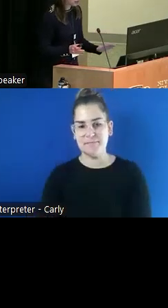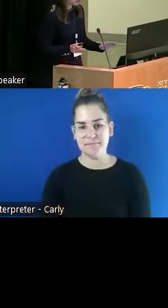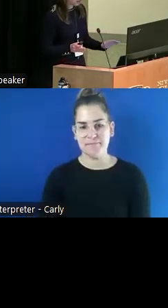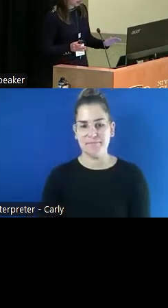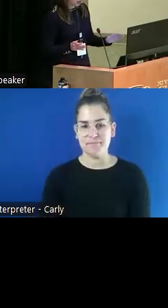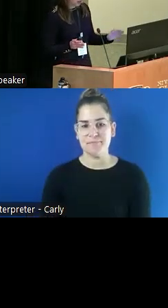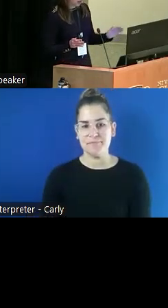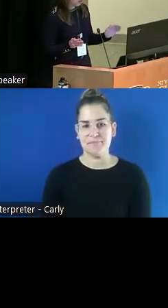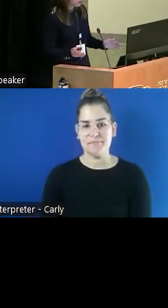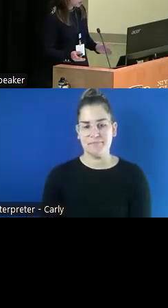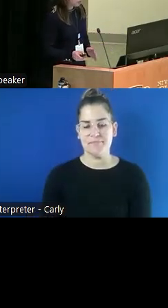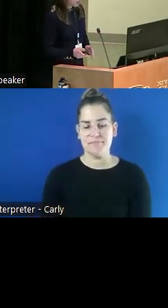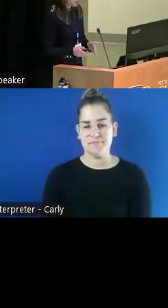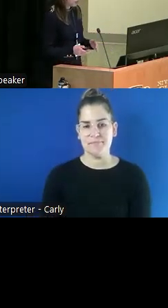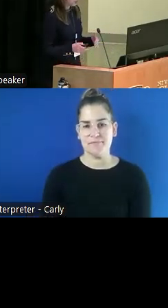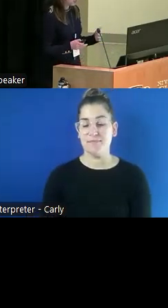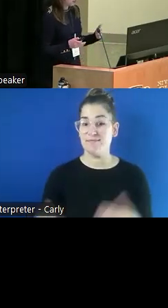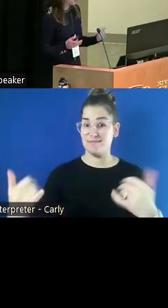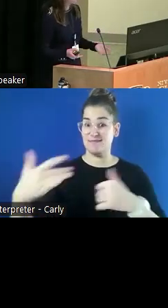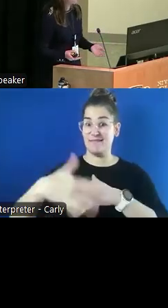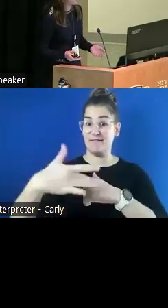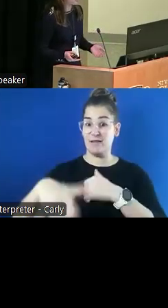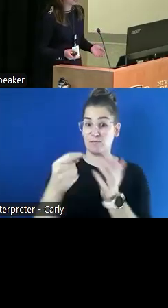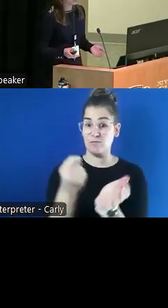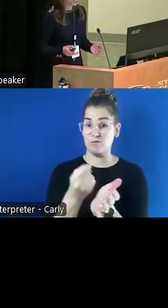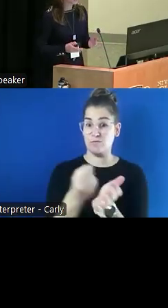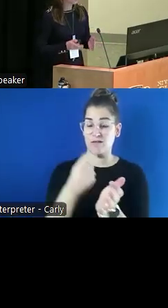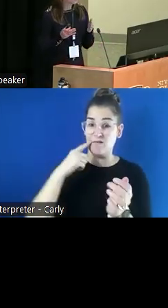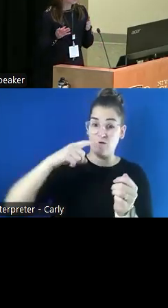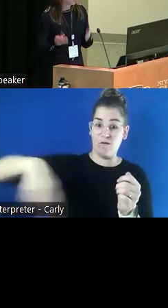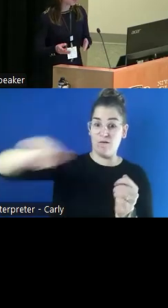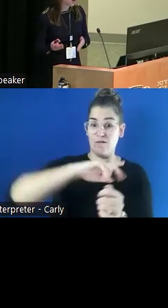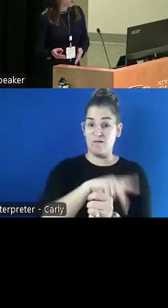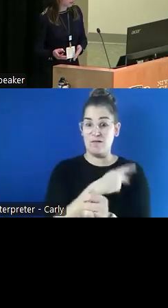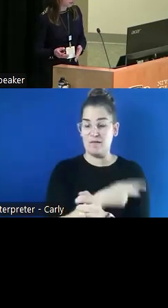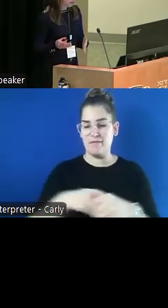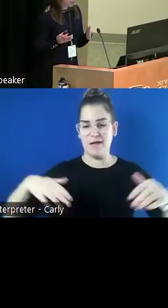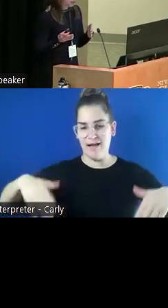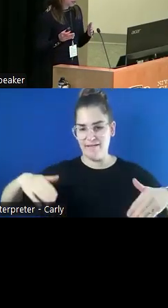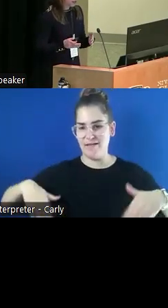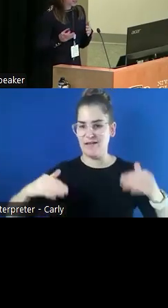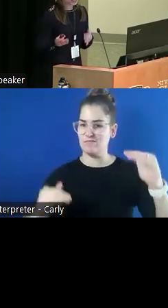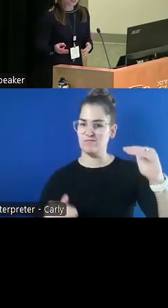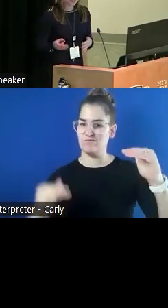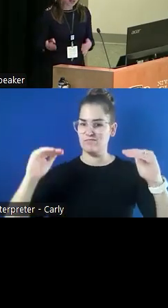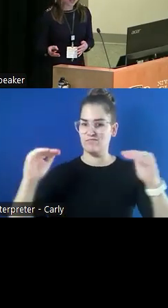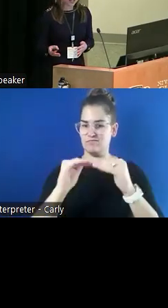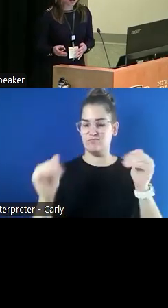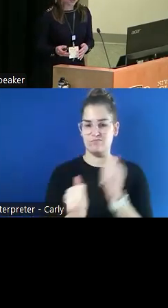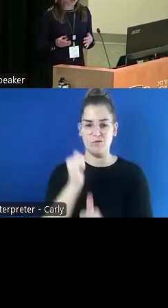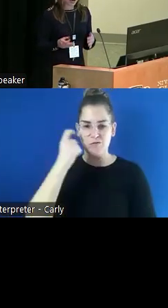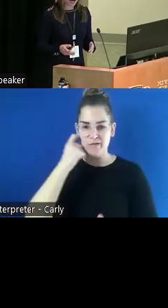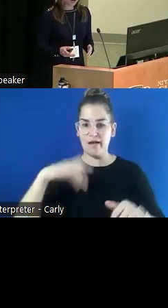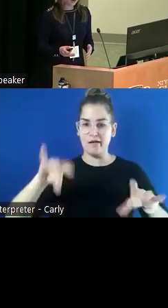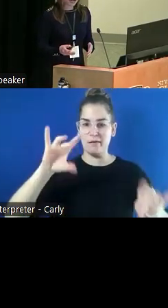point, available treatments for this patient population have not caught up with the latest discoveries